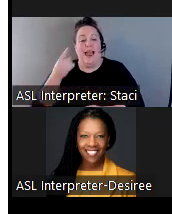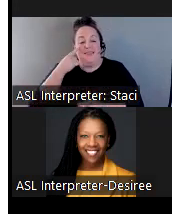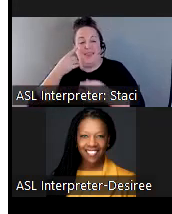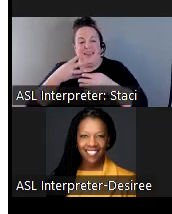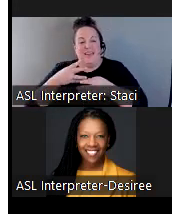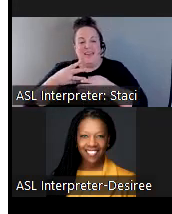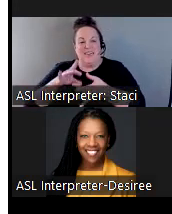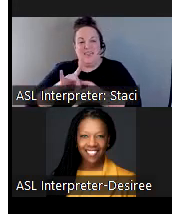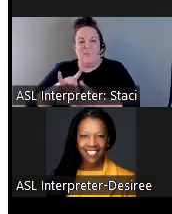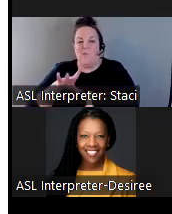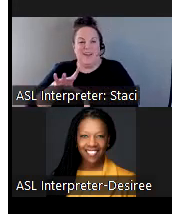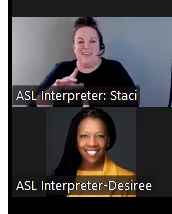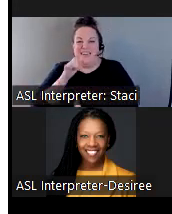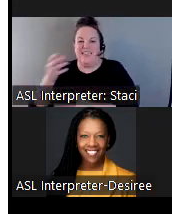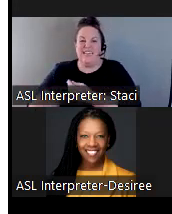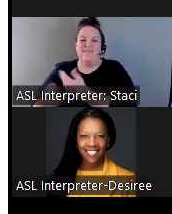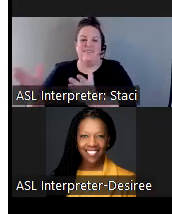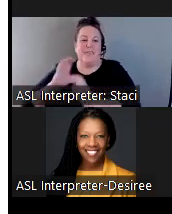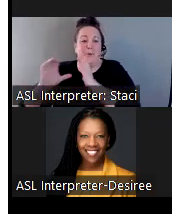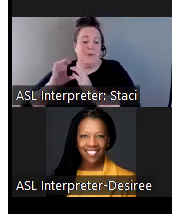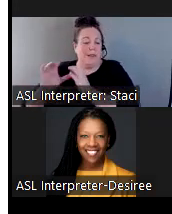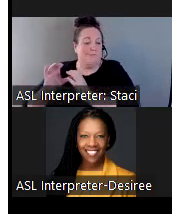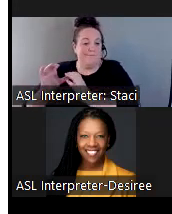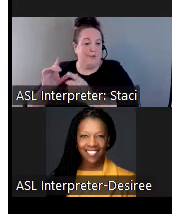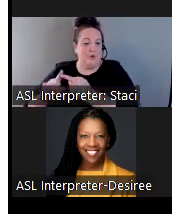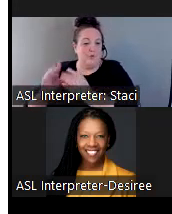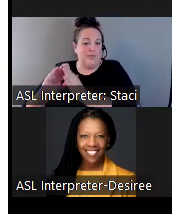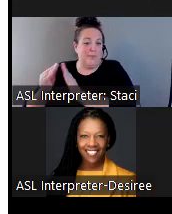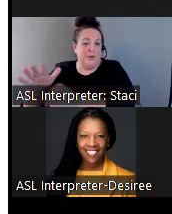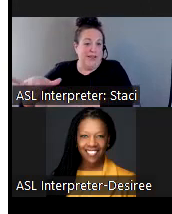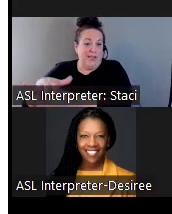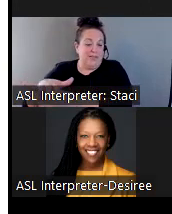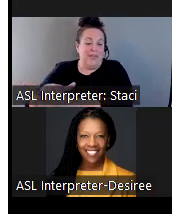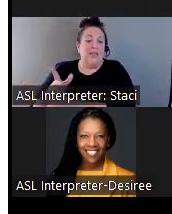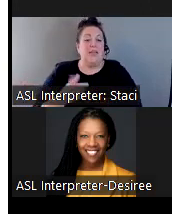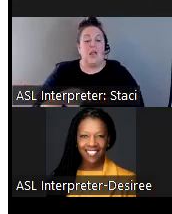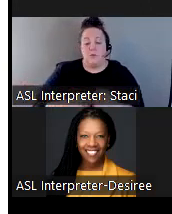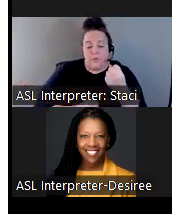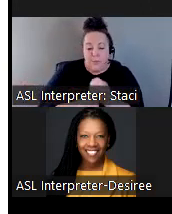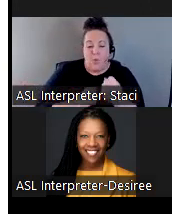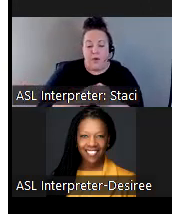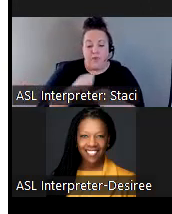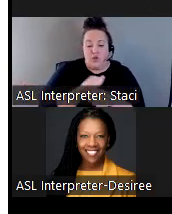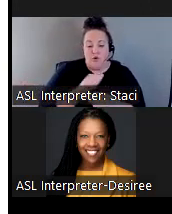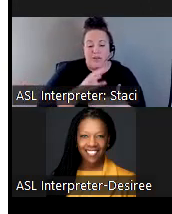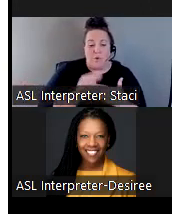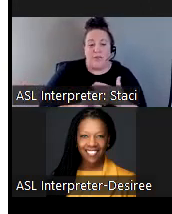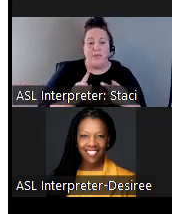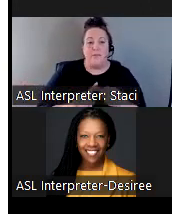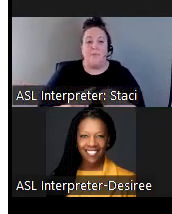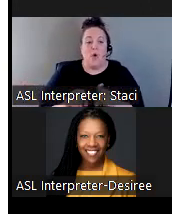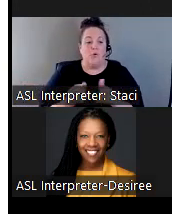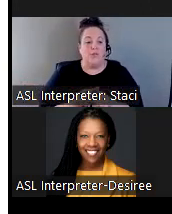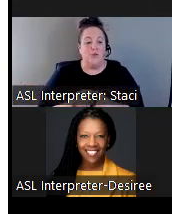just doesn't go out to the communities as well. So they do support the training curriculum, but also the screener sensitivity